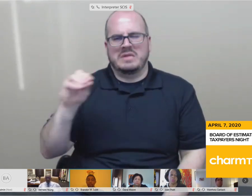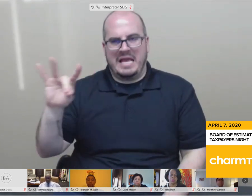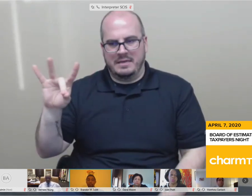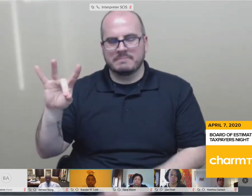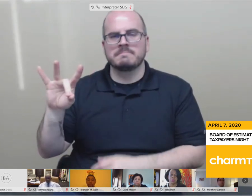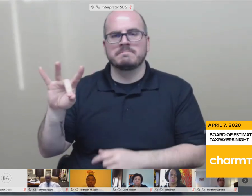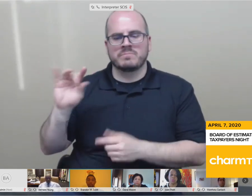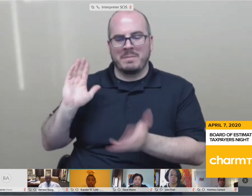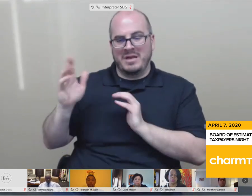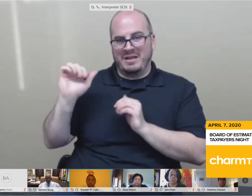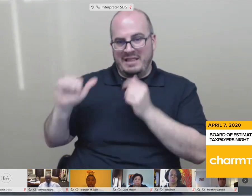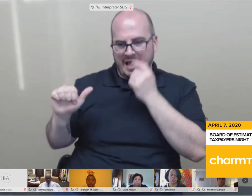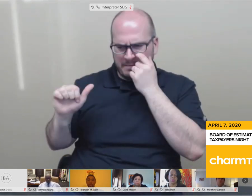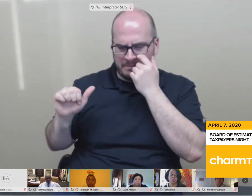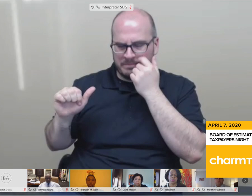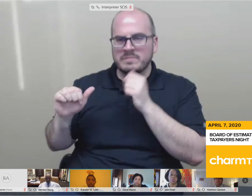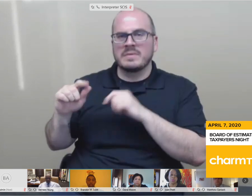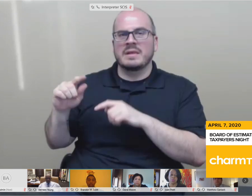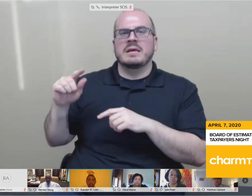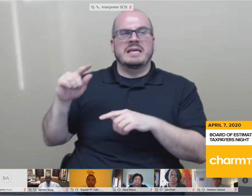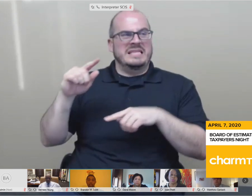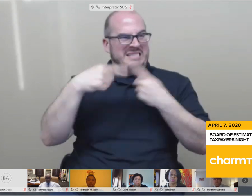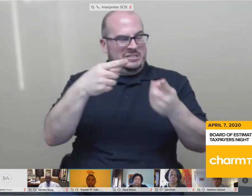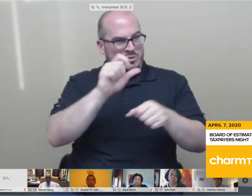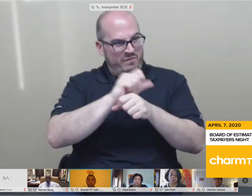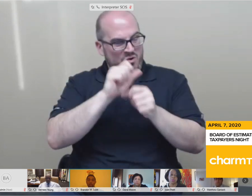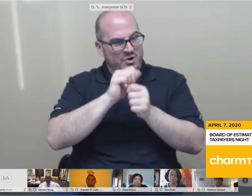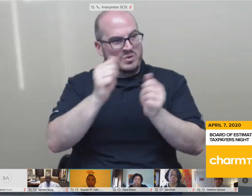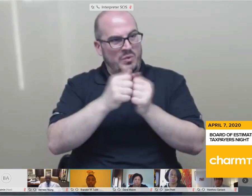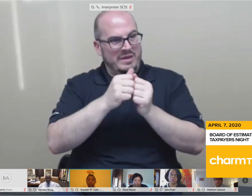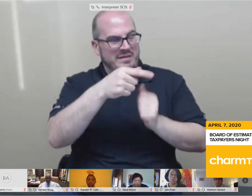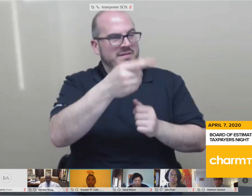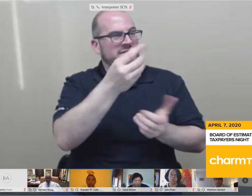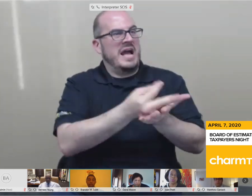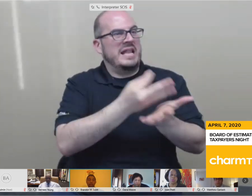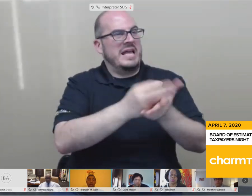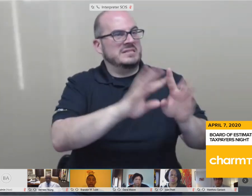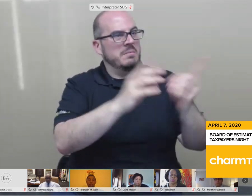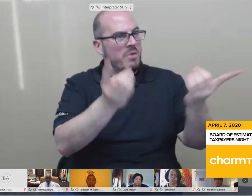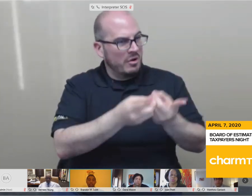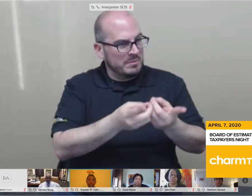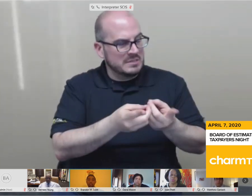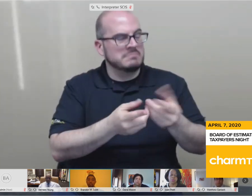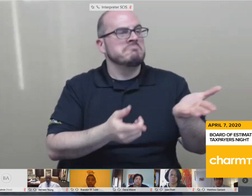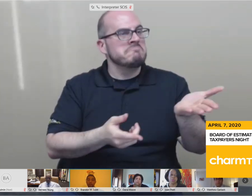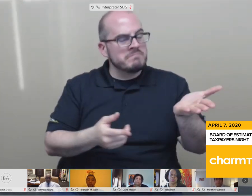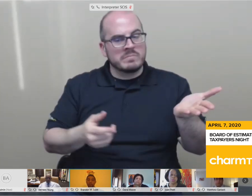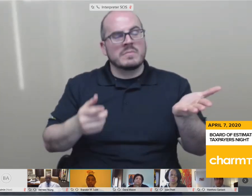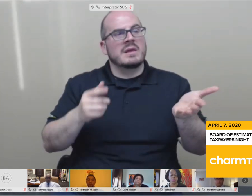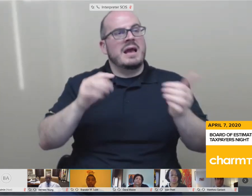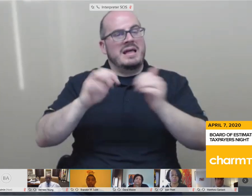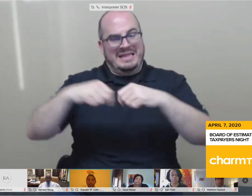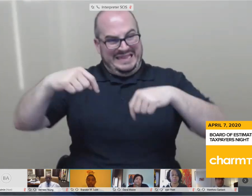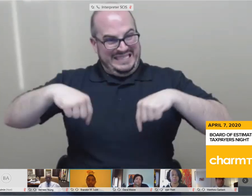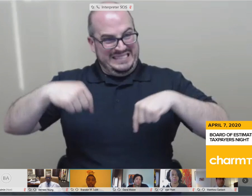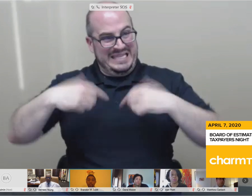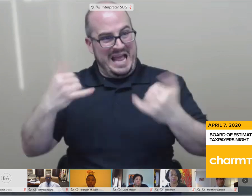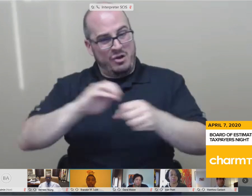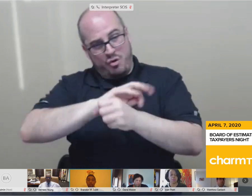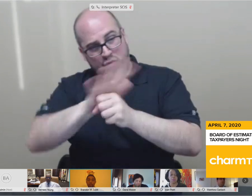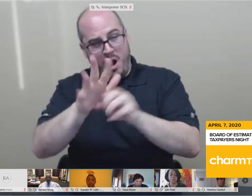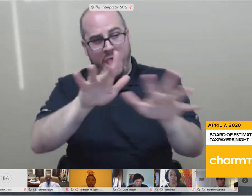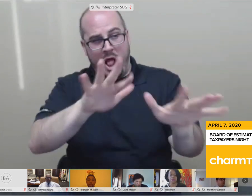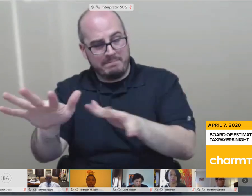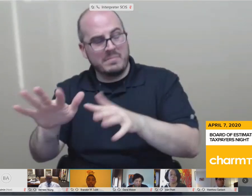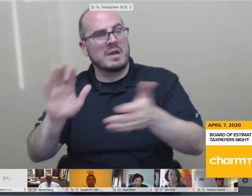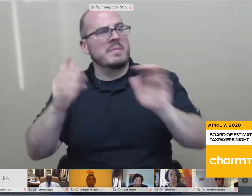been through since you have been working in the finance department and BBBR, How does this compare? Where do you think that this